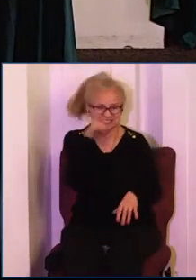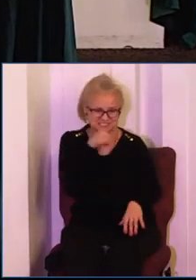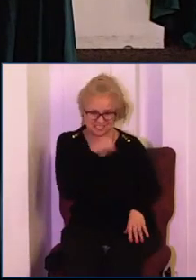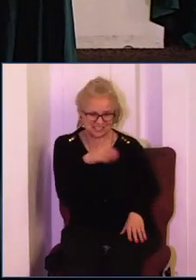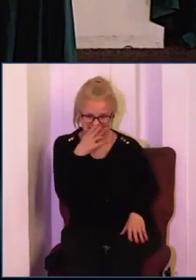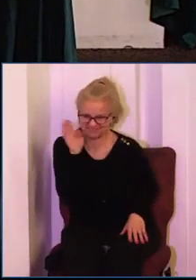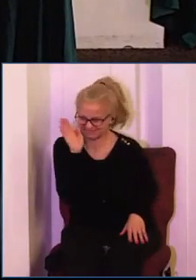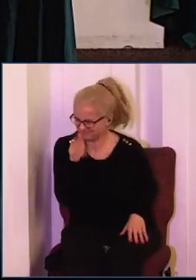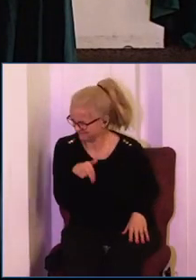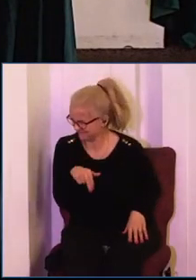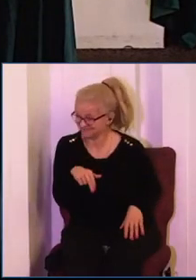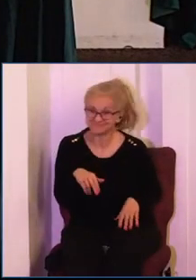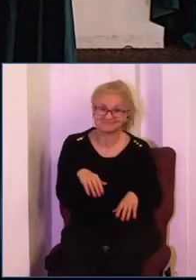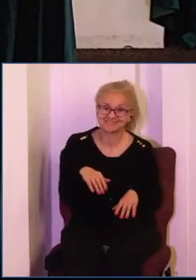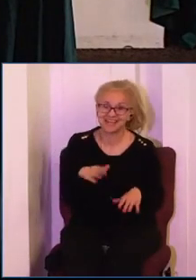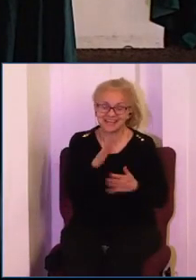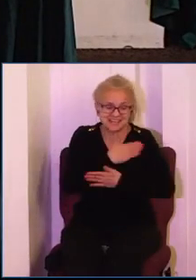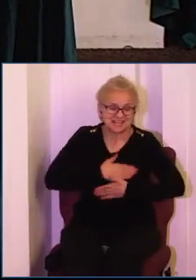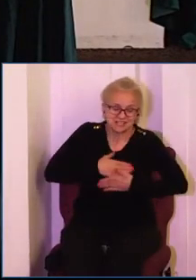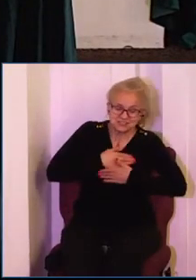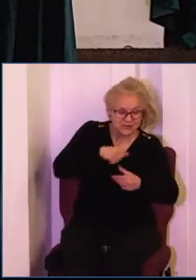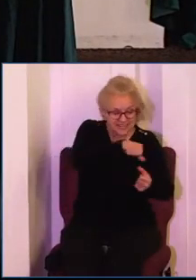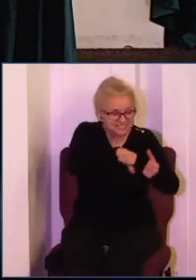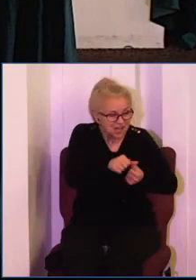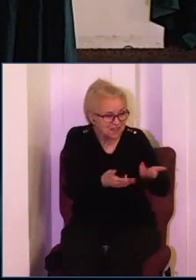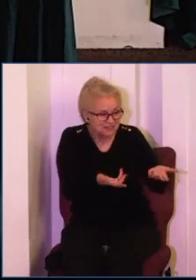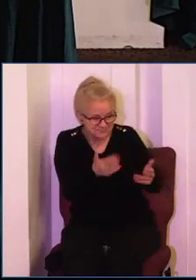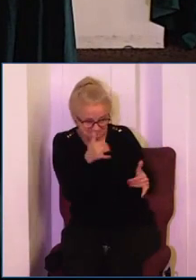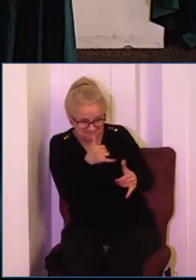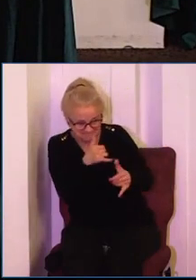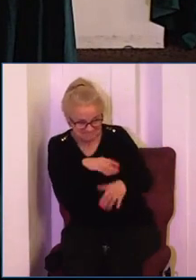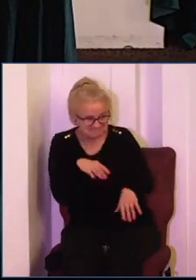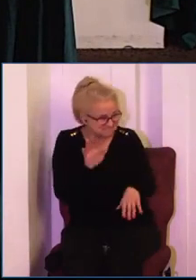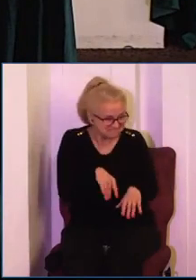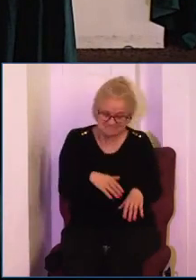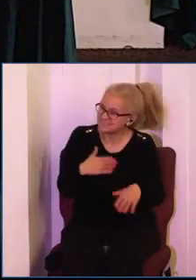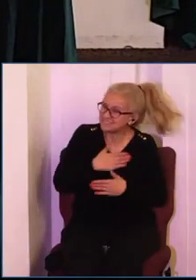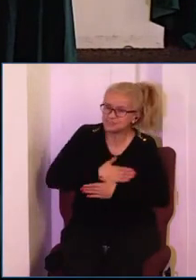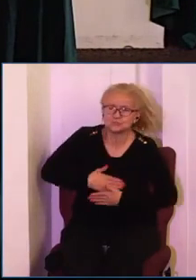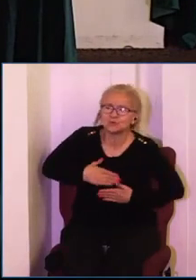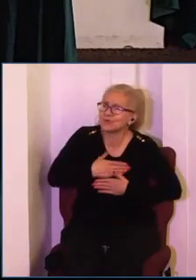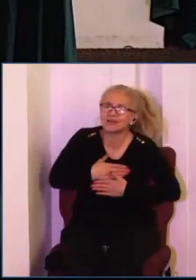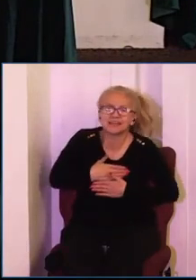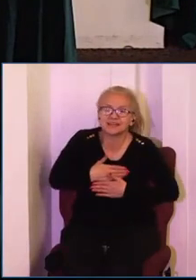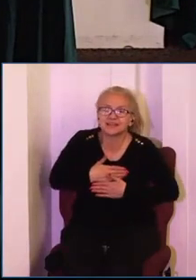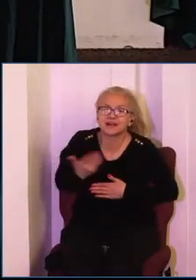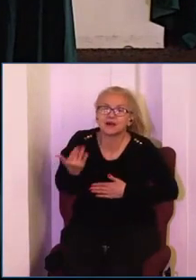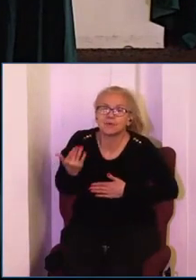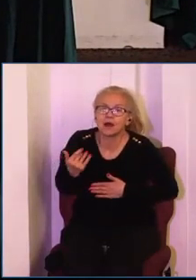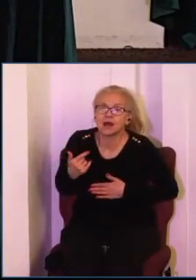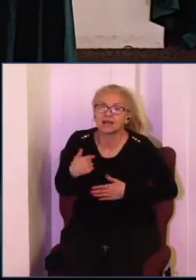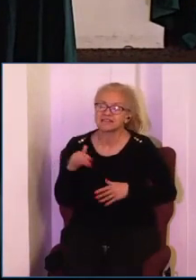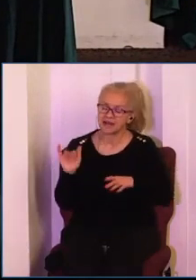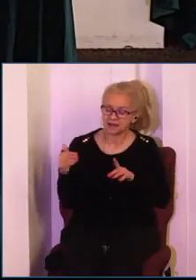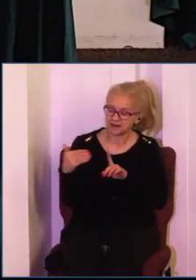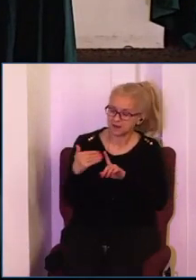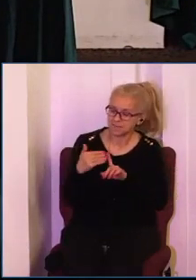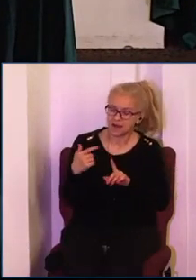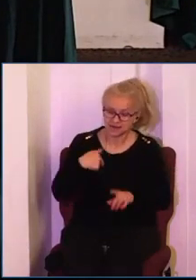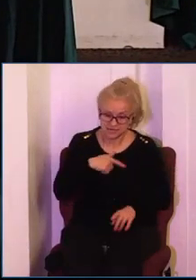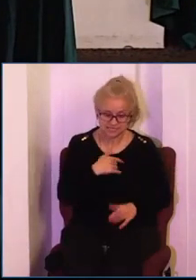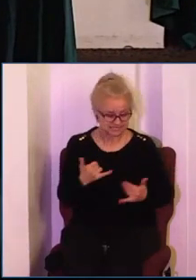love. And enjoy each other. Enjoy. Because we're reminded